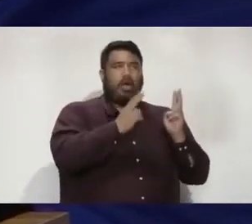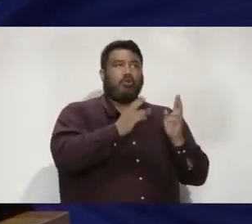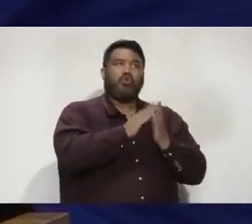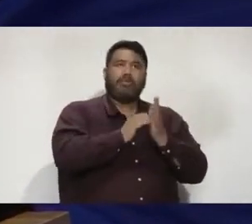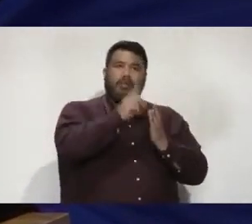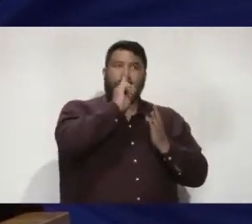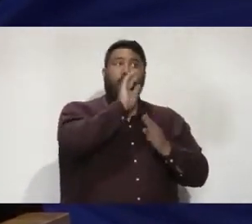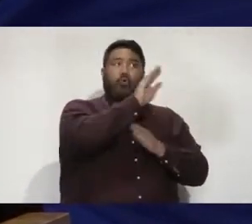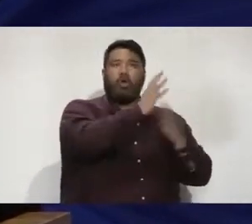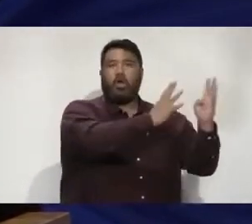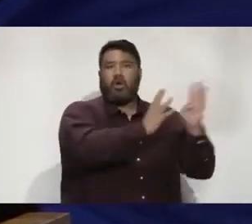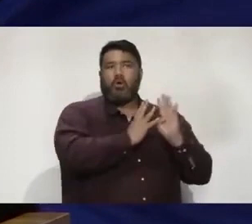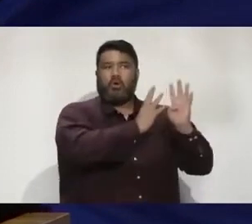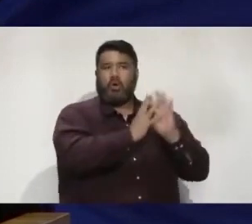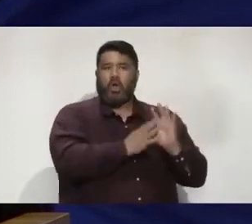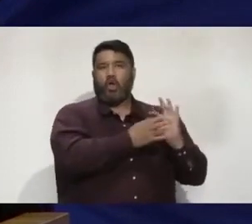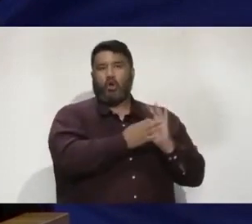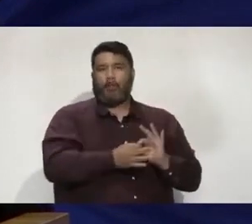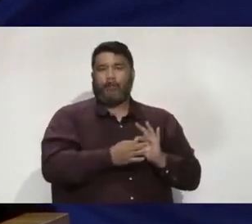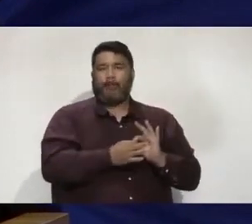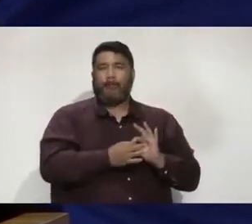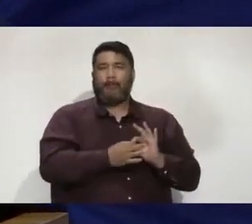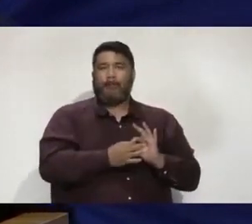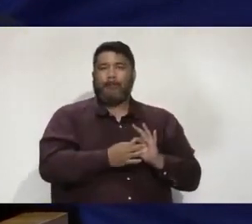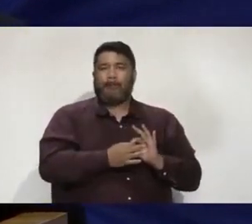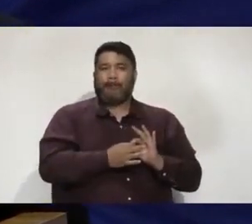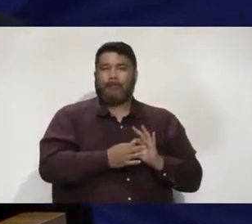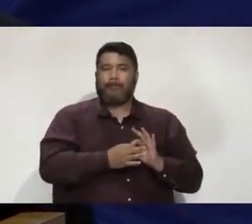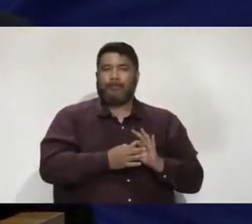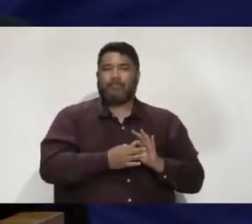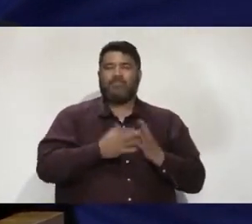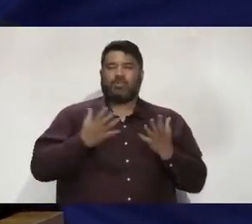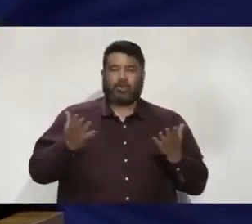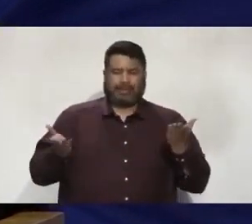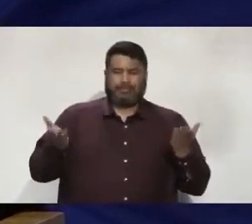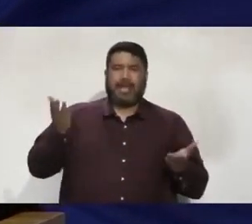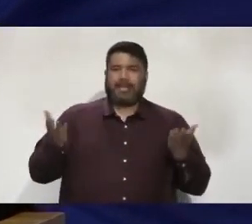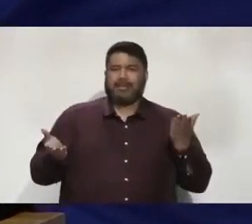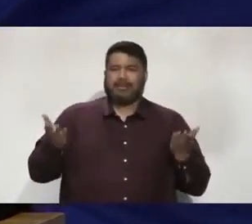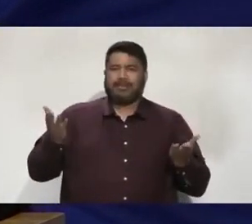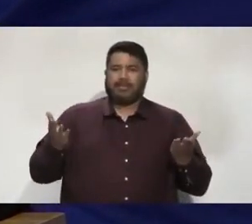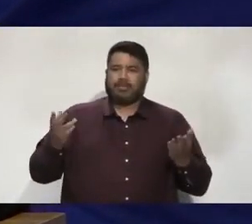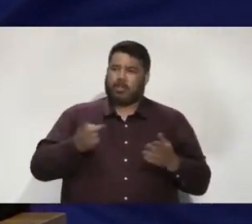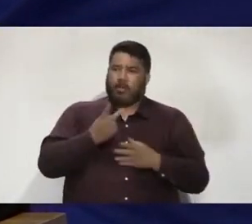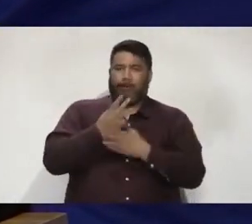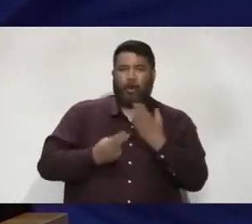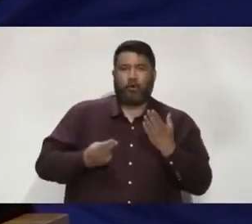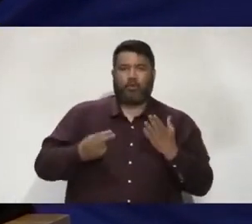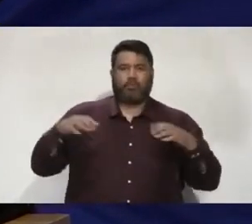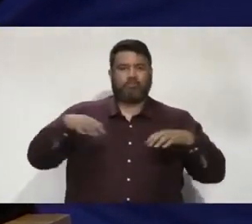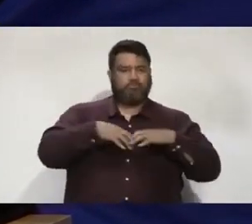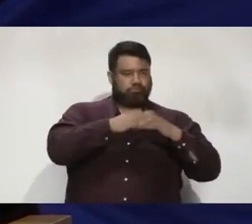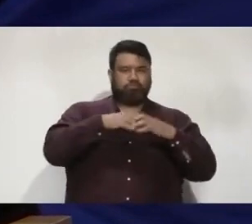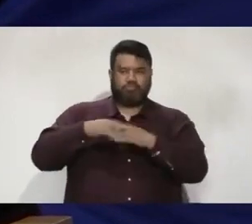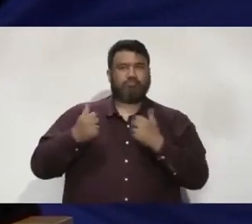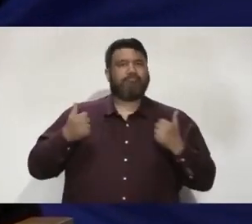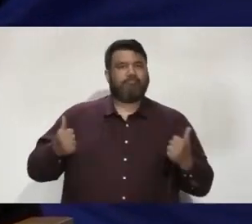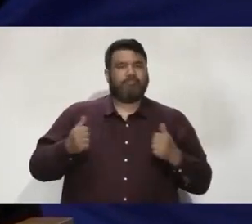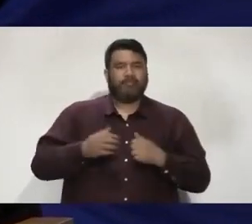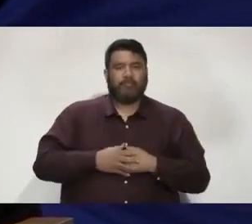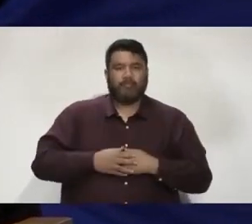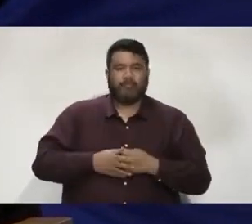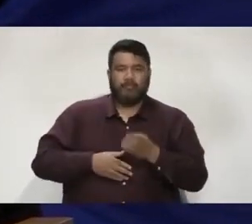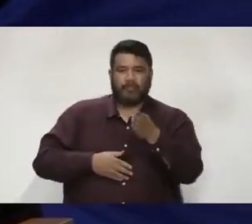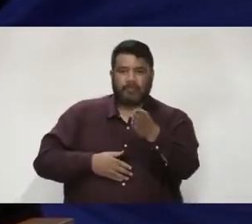in the future, also with the need to have a functioning health system in New Zealand. So where are we at in the process of deciding, yes, we